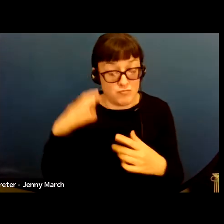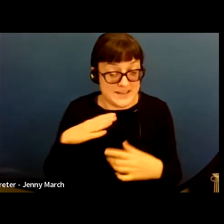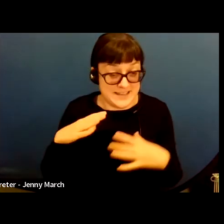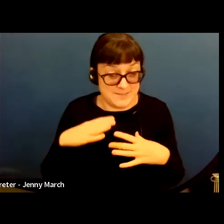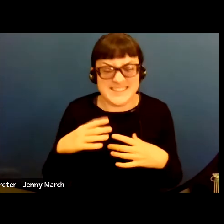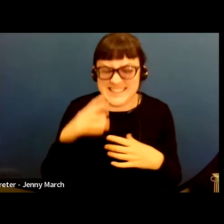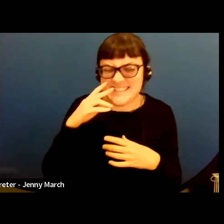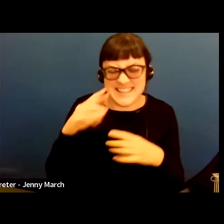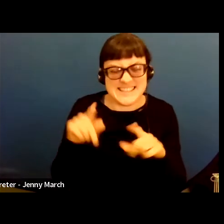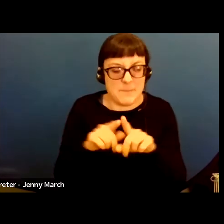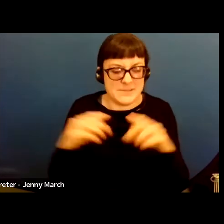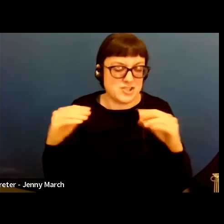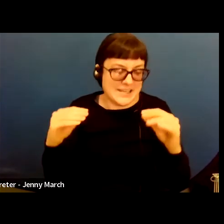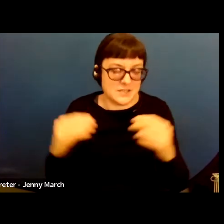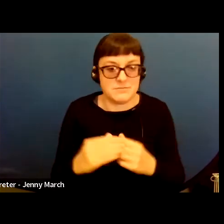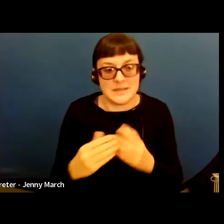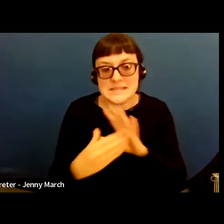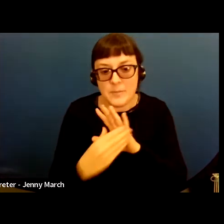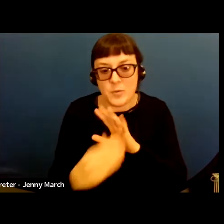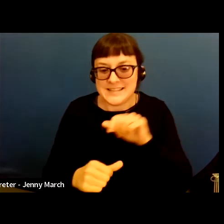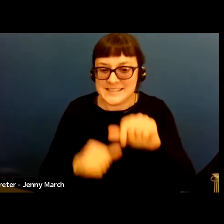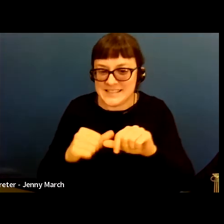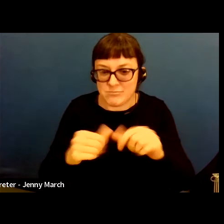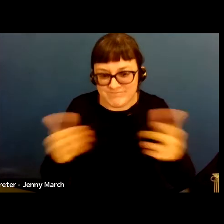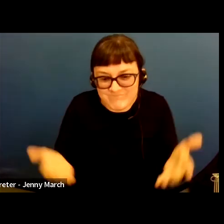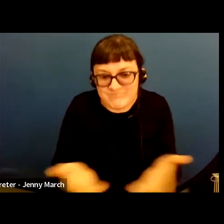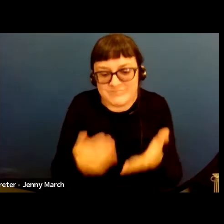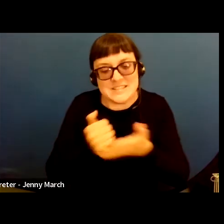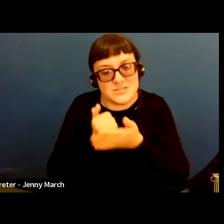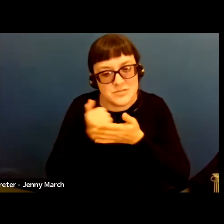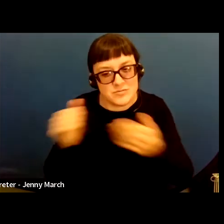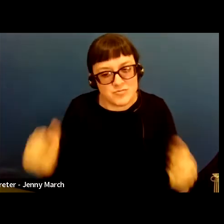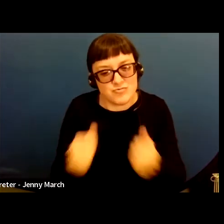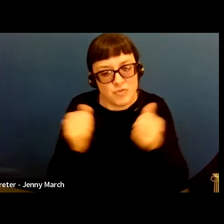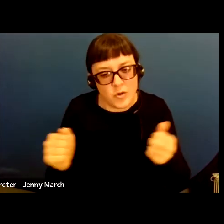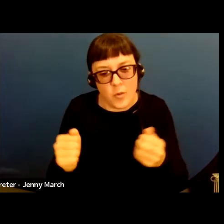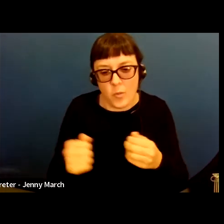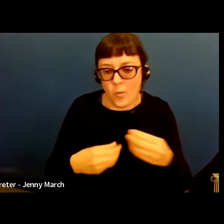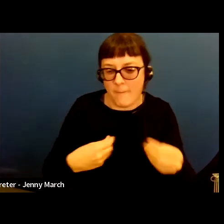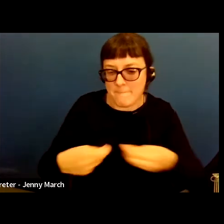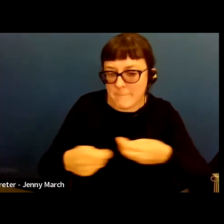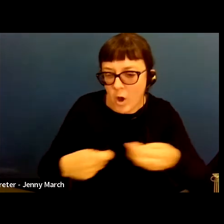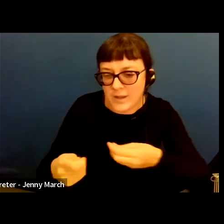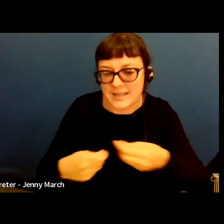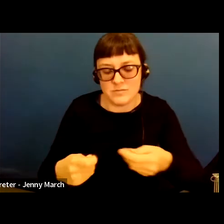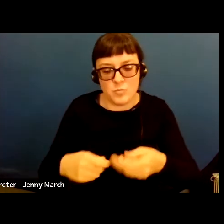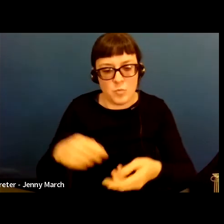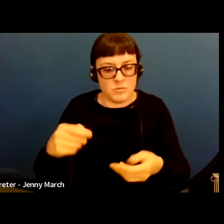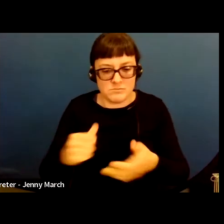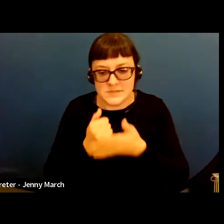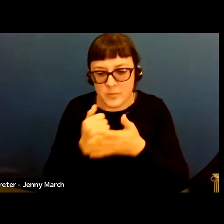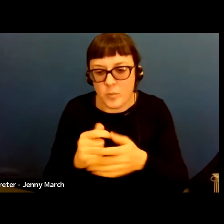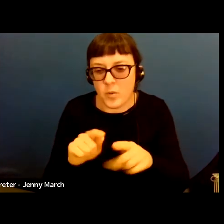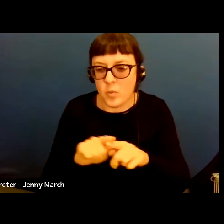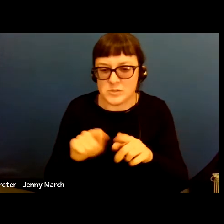in the chat. For example, we need system strengthening and market shaping. We need to begin to drive down the unit cost of devices. But